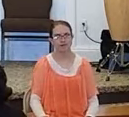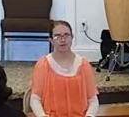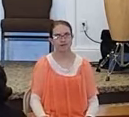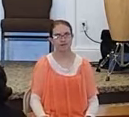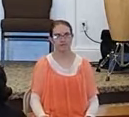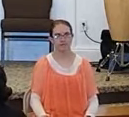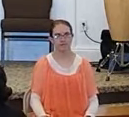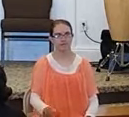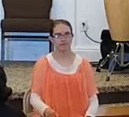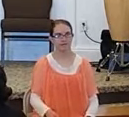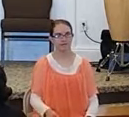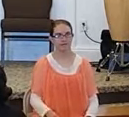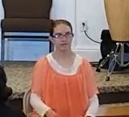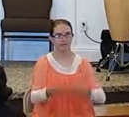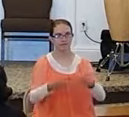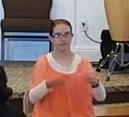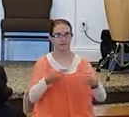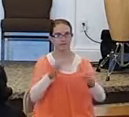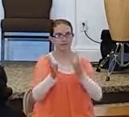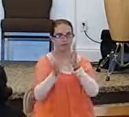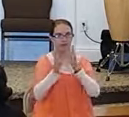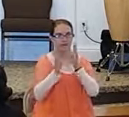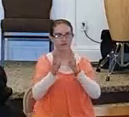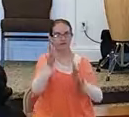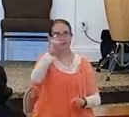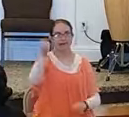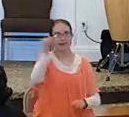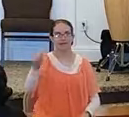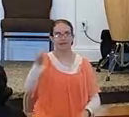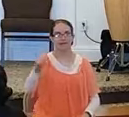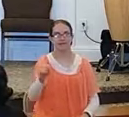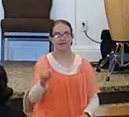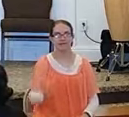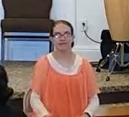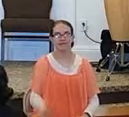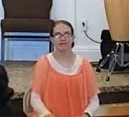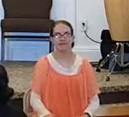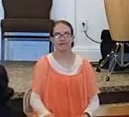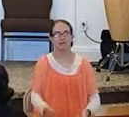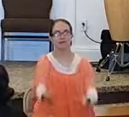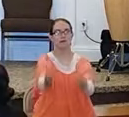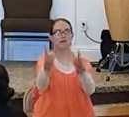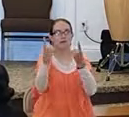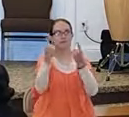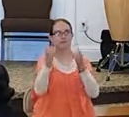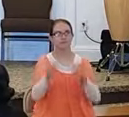And so he just simply speaks, Lazarus, come forth.